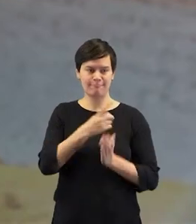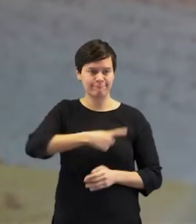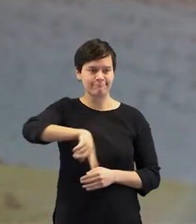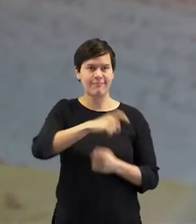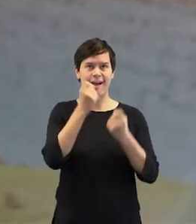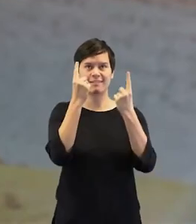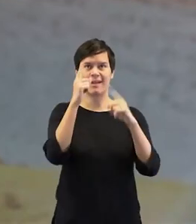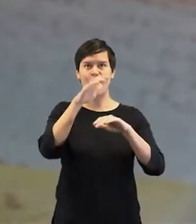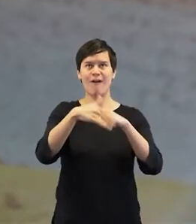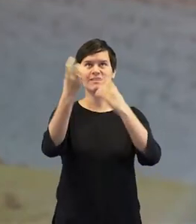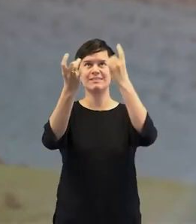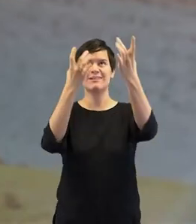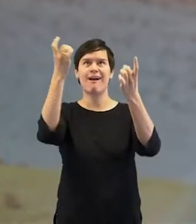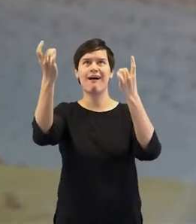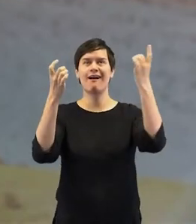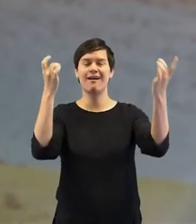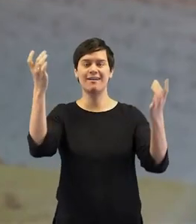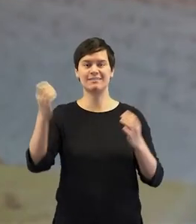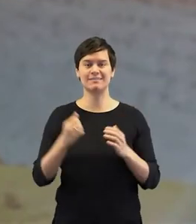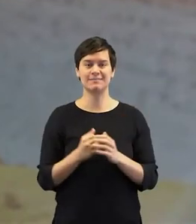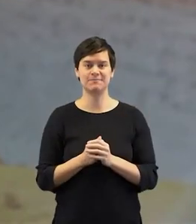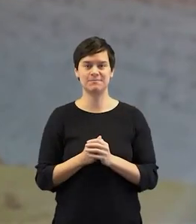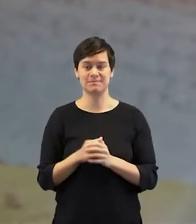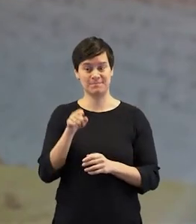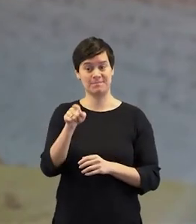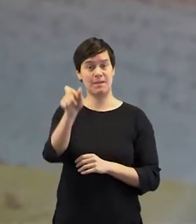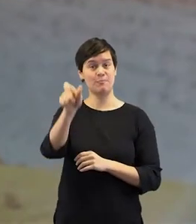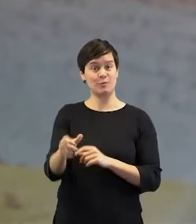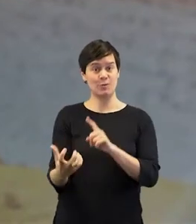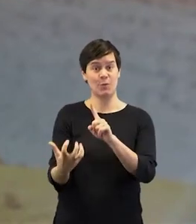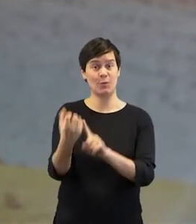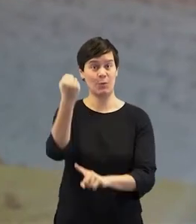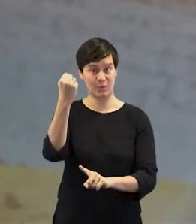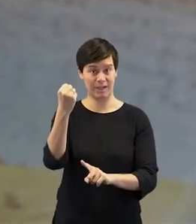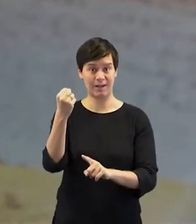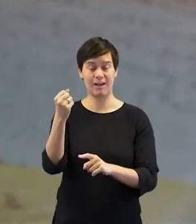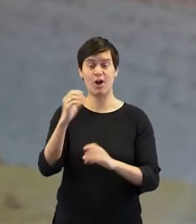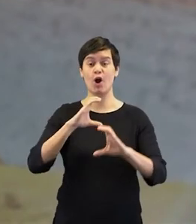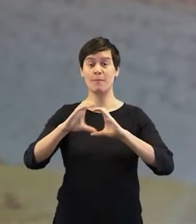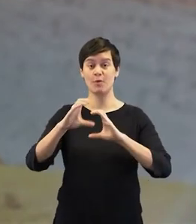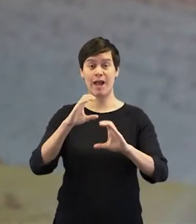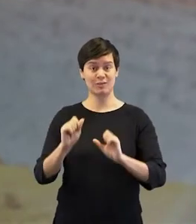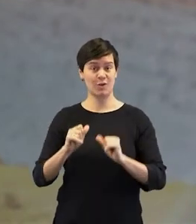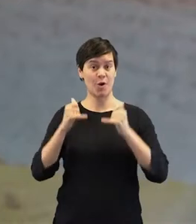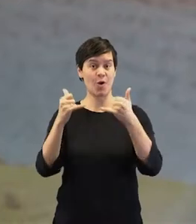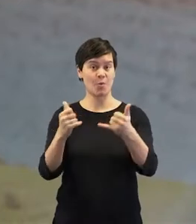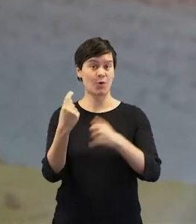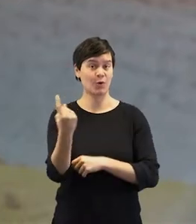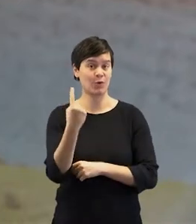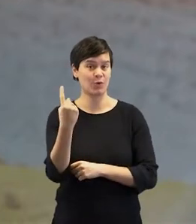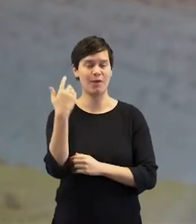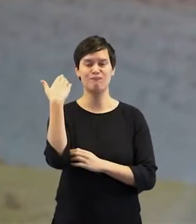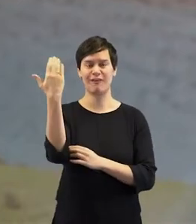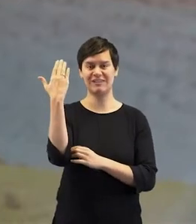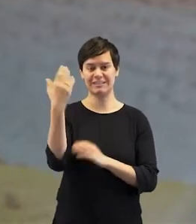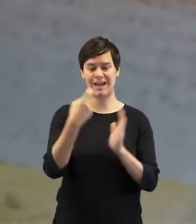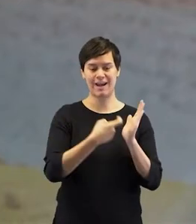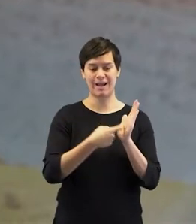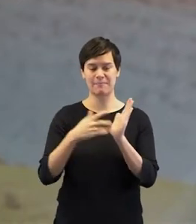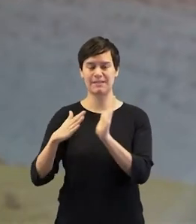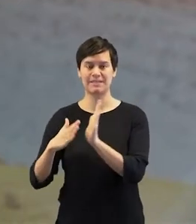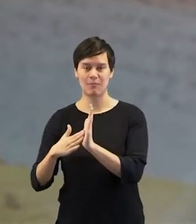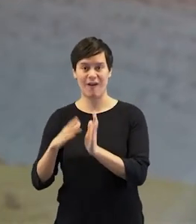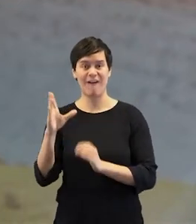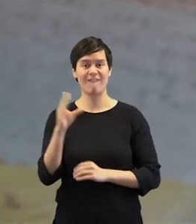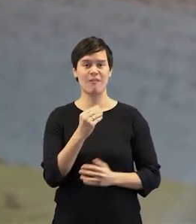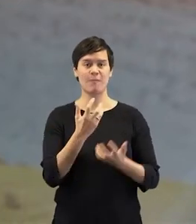o koutou e whakarauora nei I ngā kōrero mō ngā whetū. Ko te kaiwhiwhi I te tohu a te premier mō te whakakōrero